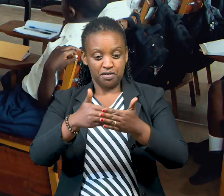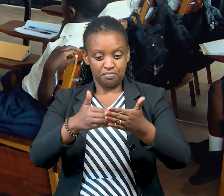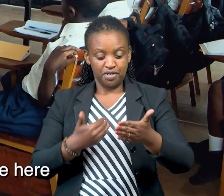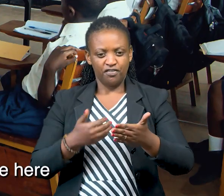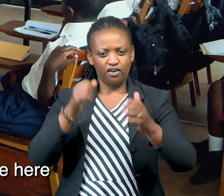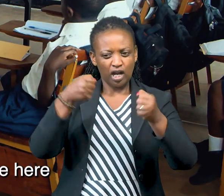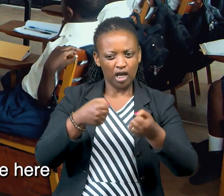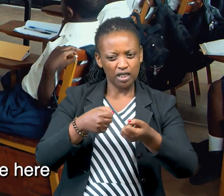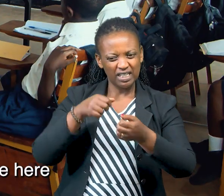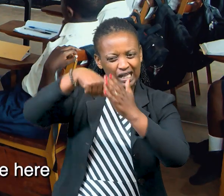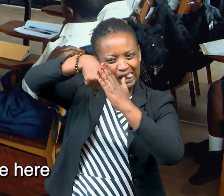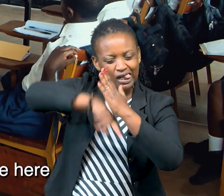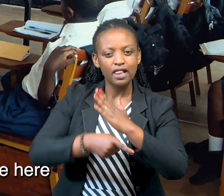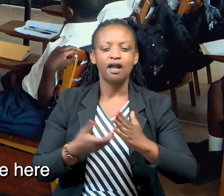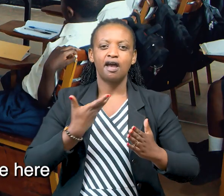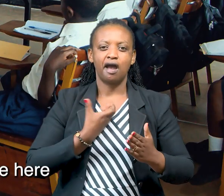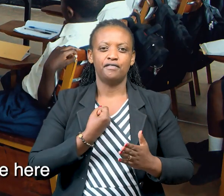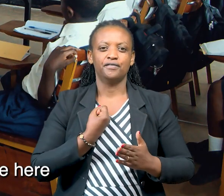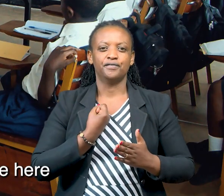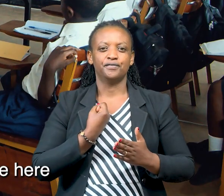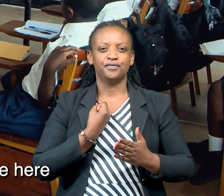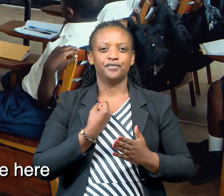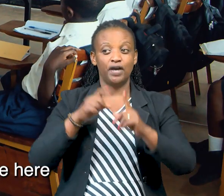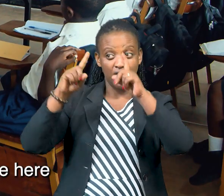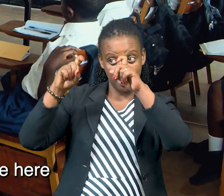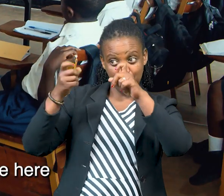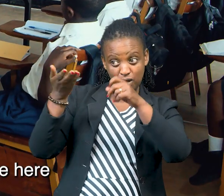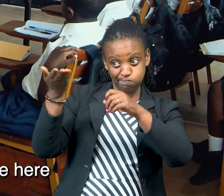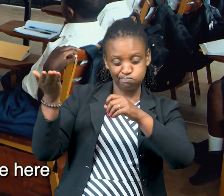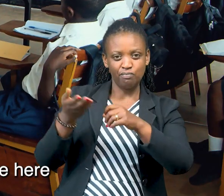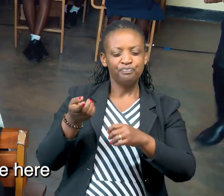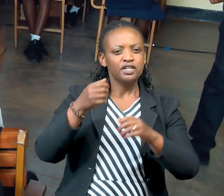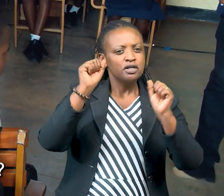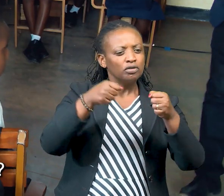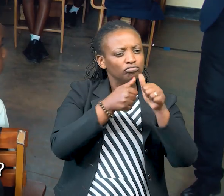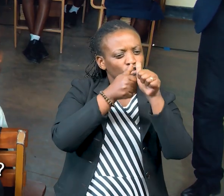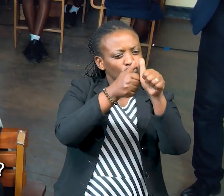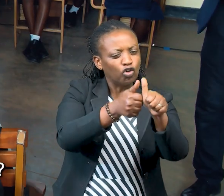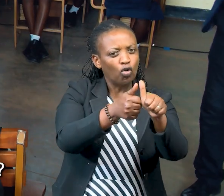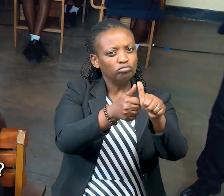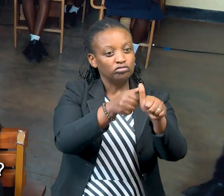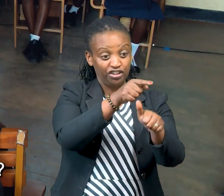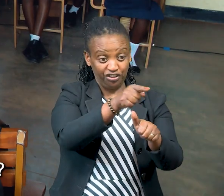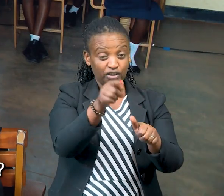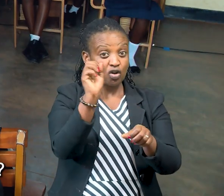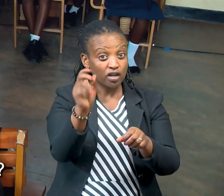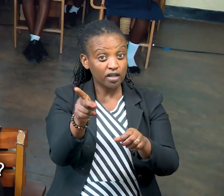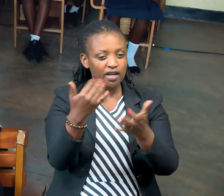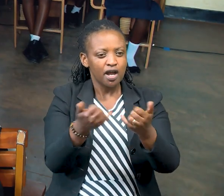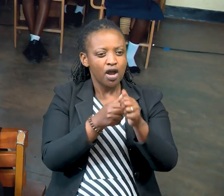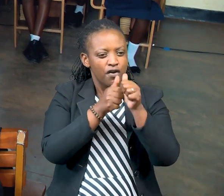production. Before we can go further, I have an image here, and we are going to follow it.